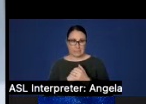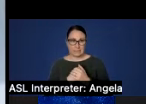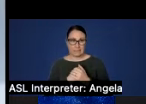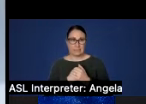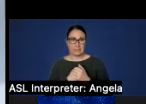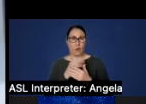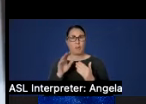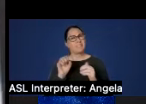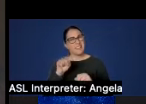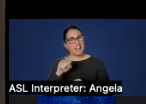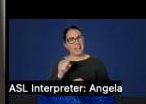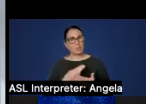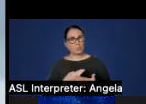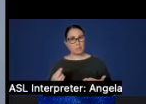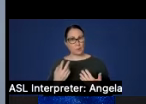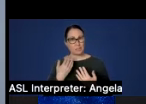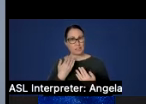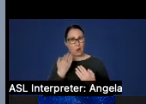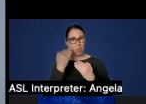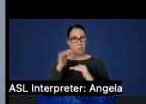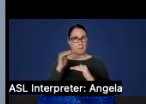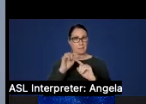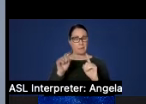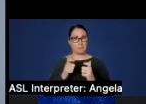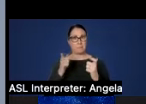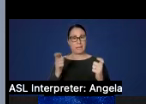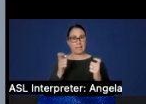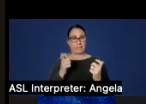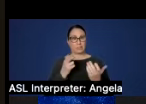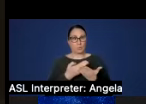are limited, but the biggest resource is your family and your support system.